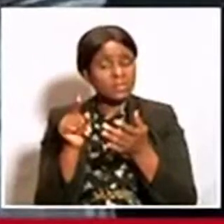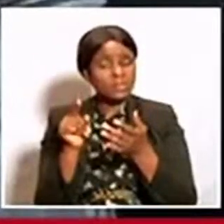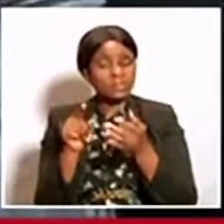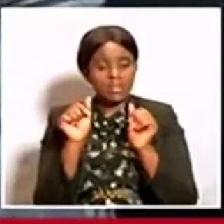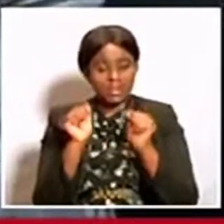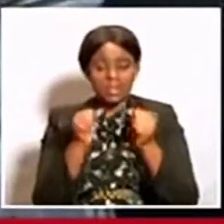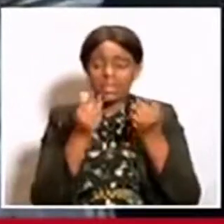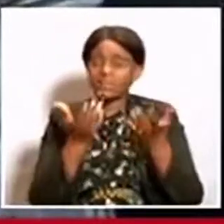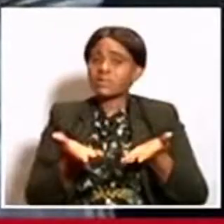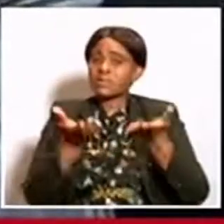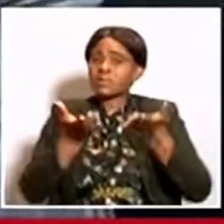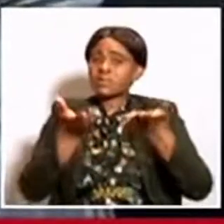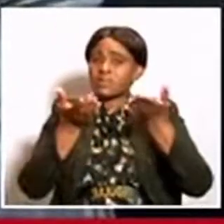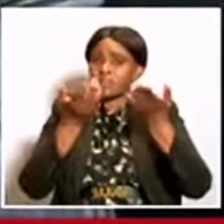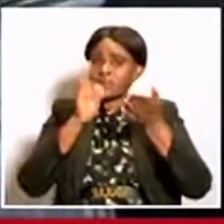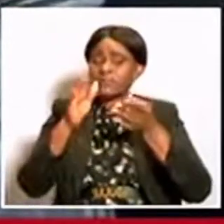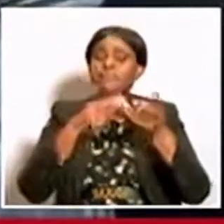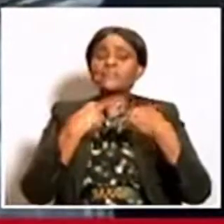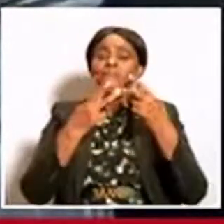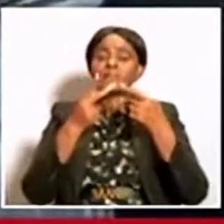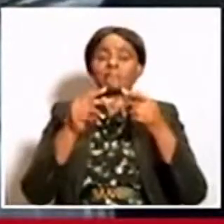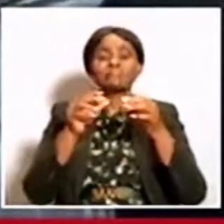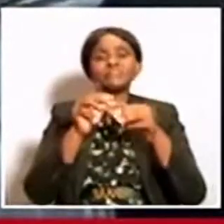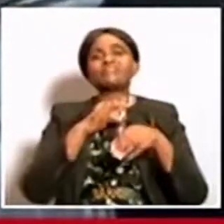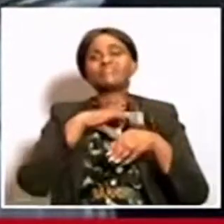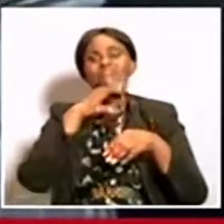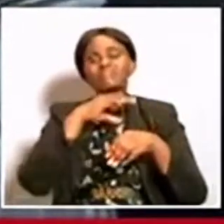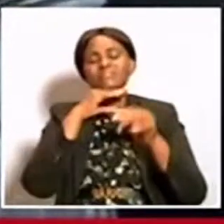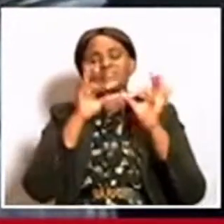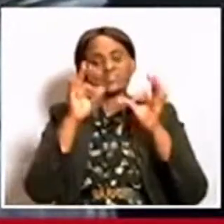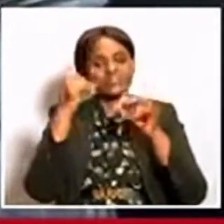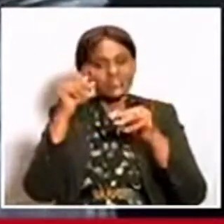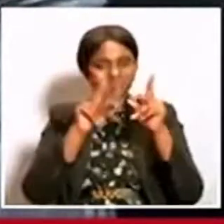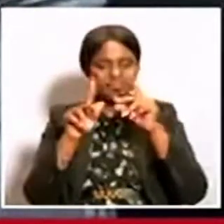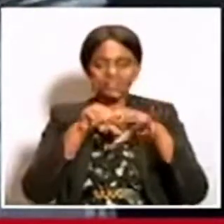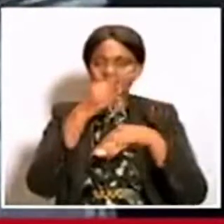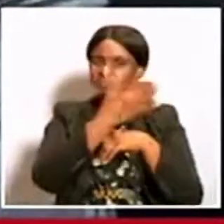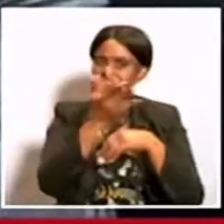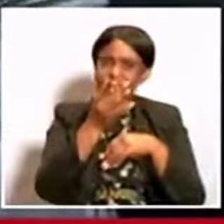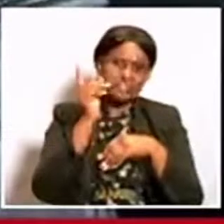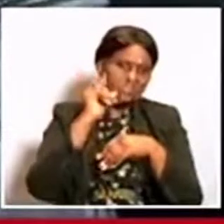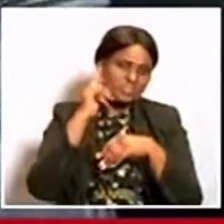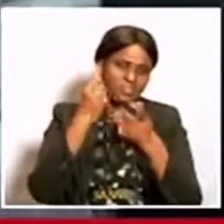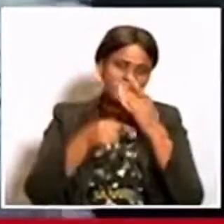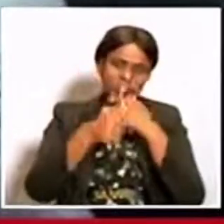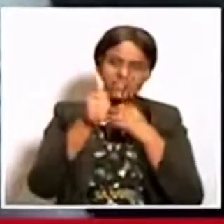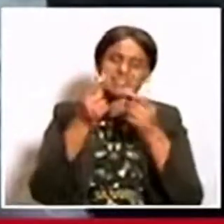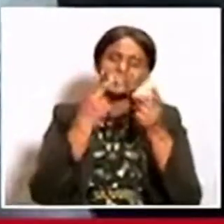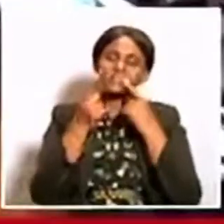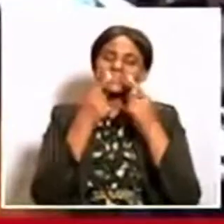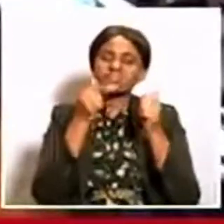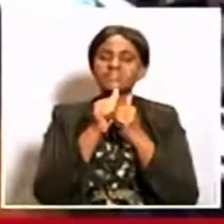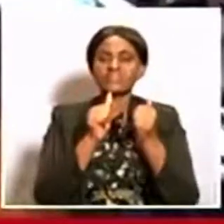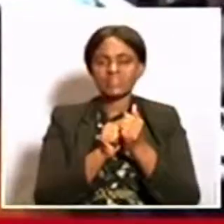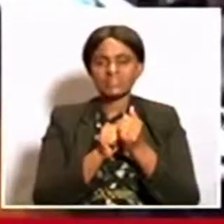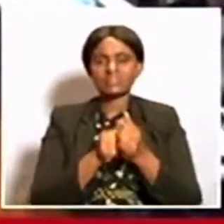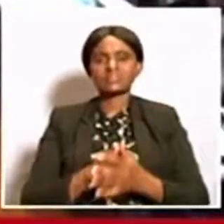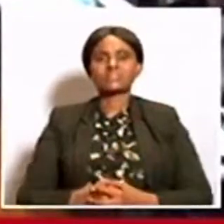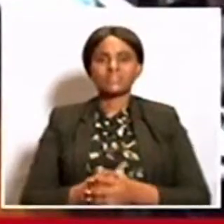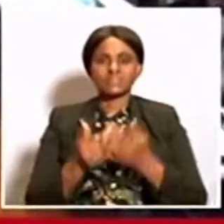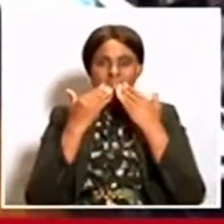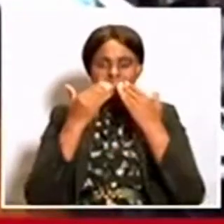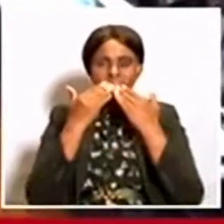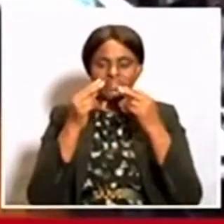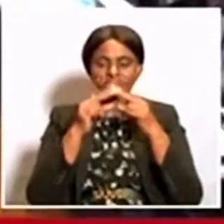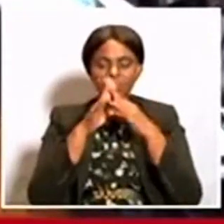could raise her voice so that at least it's audible enough for the people out there to hear what we are talking about. Thank you